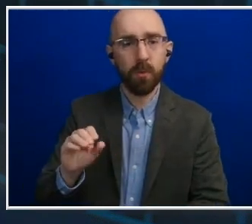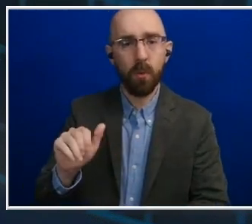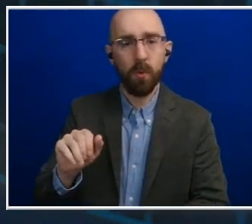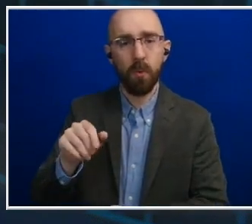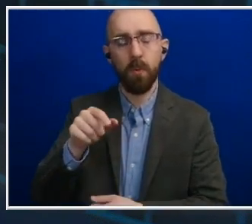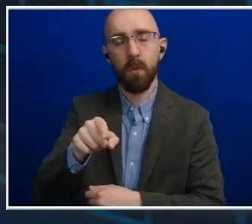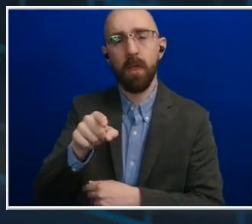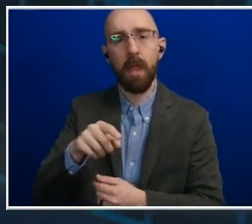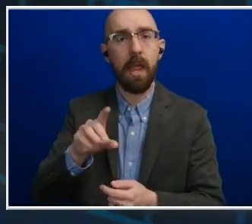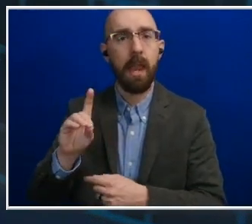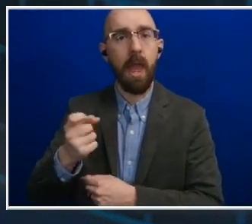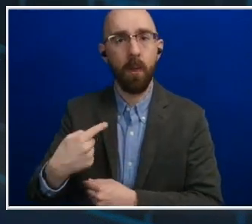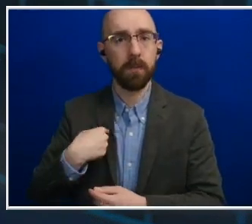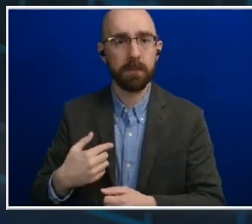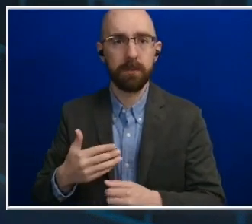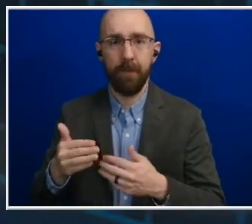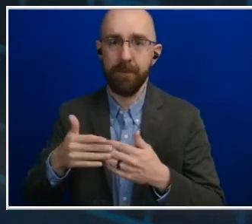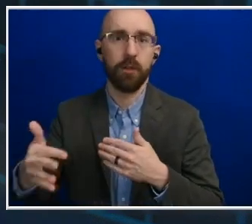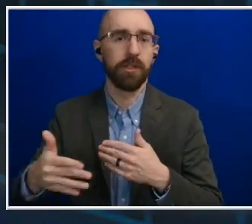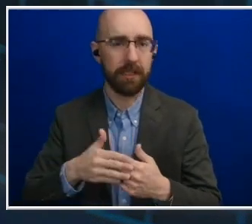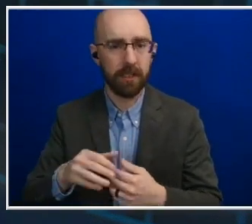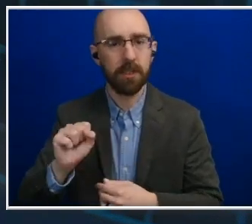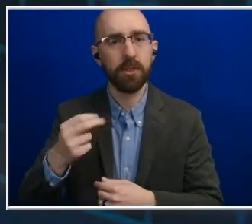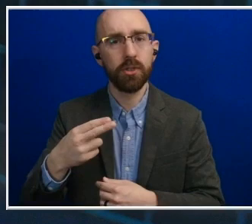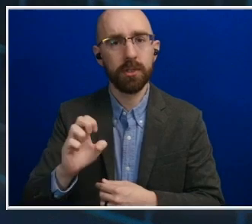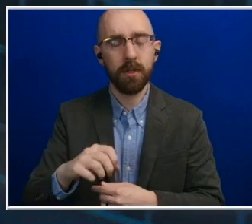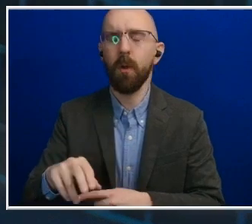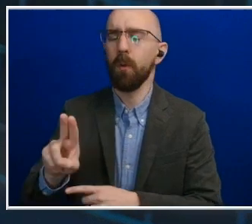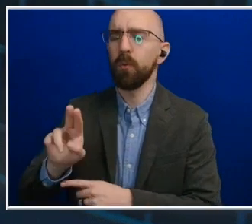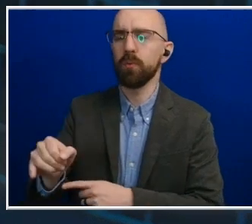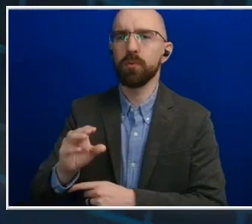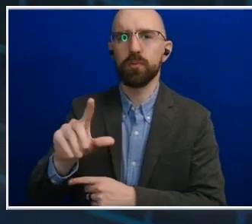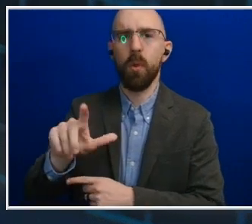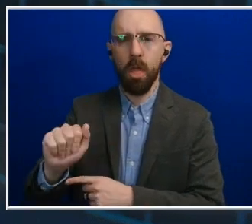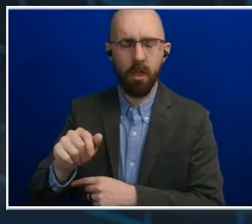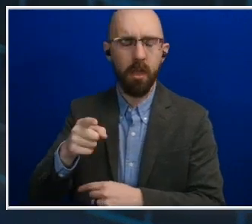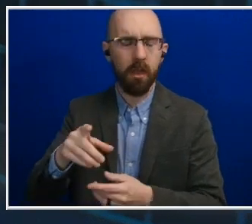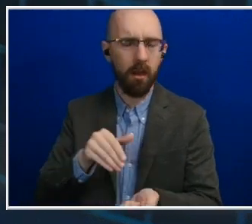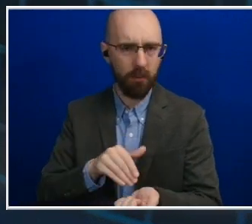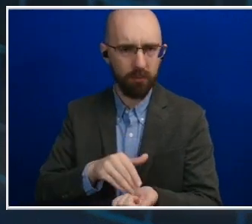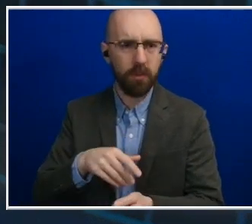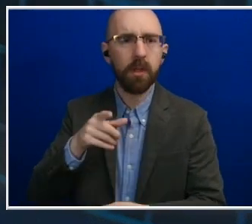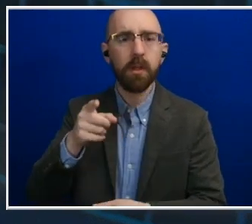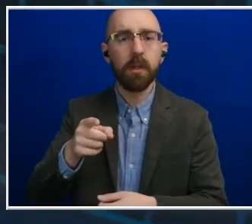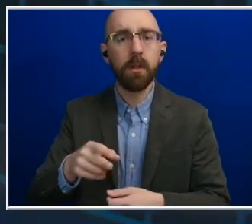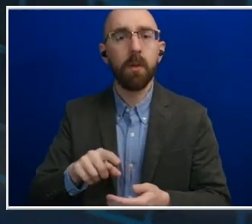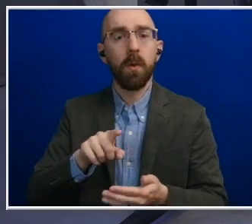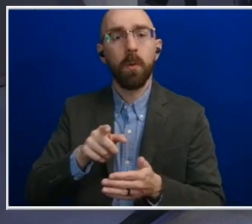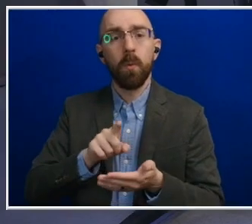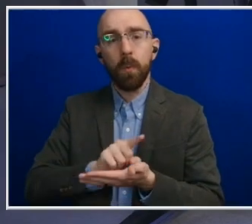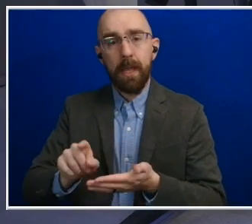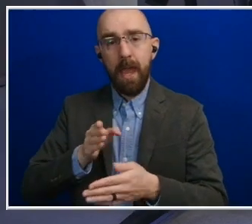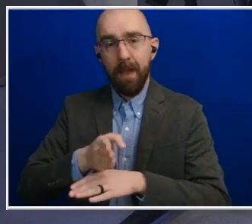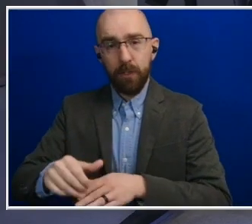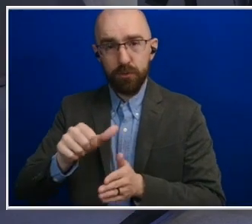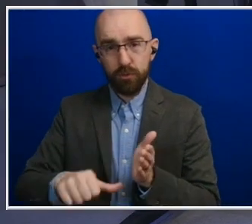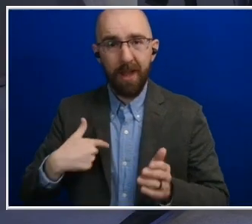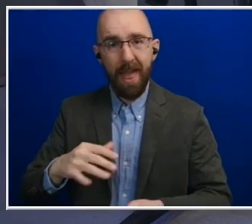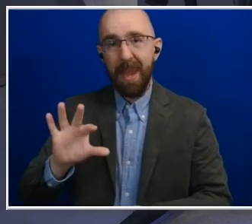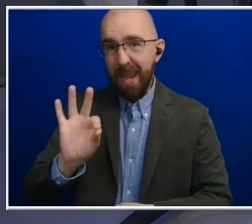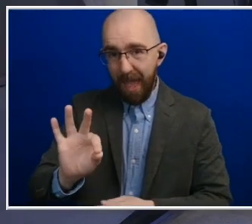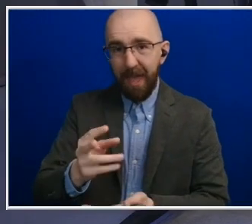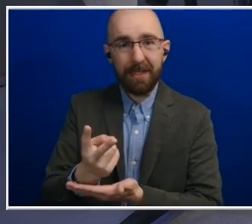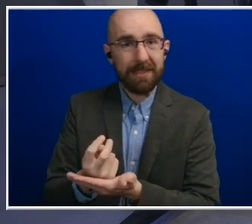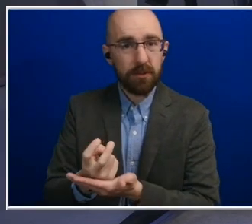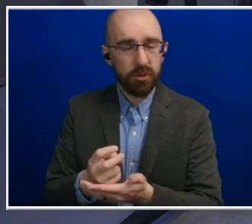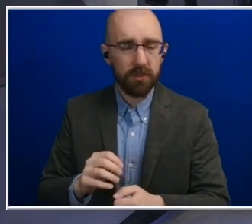eventually, we started tracking, and the week I had surgery, I had 9 seizures. Let's go back, though, before you came to Dr.